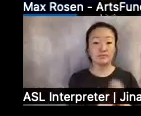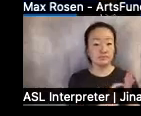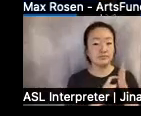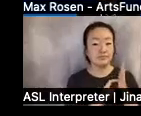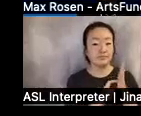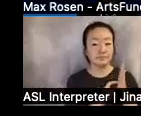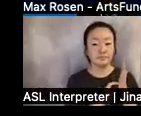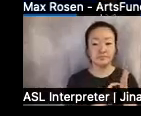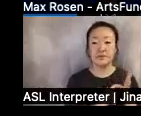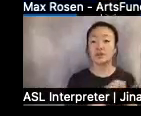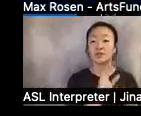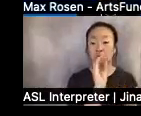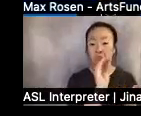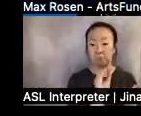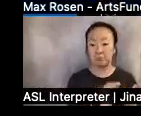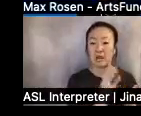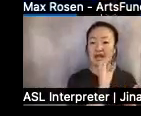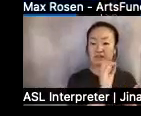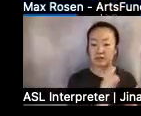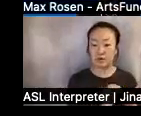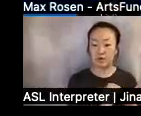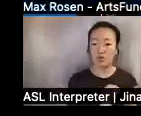put 0s instead of leaving a field blank.